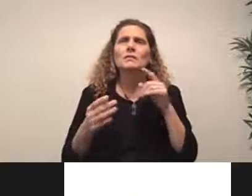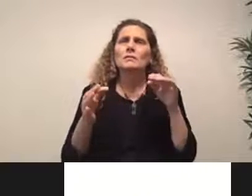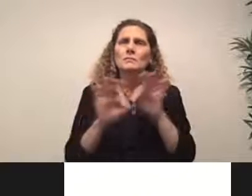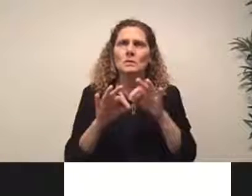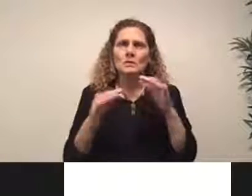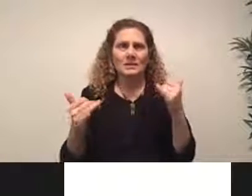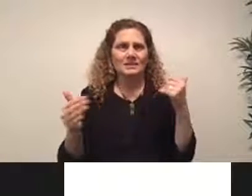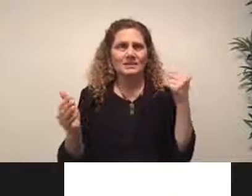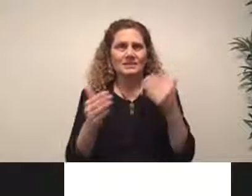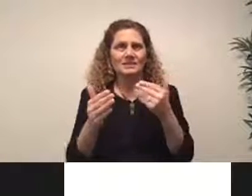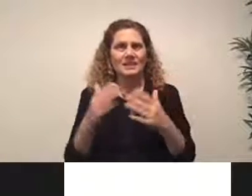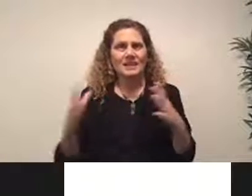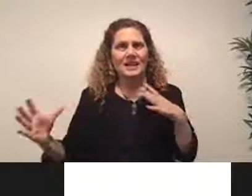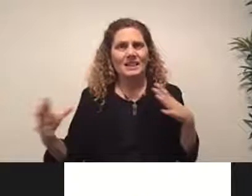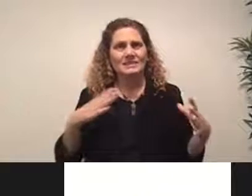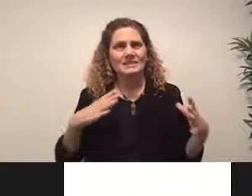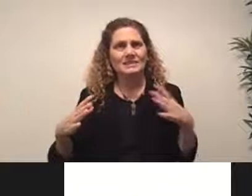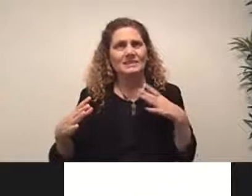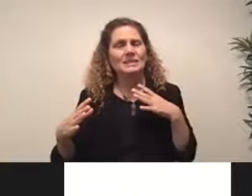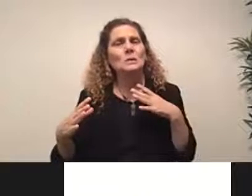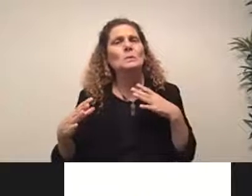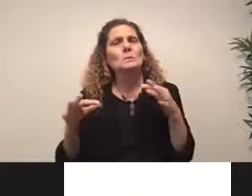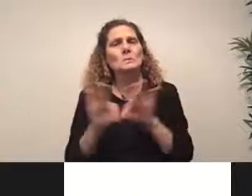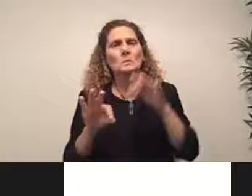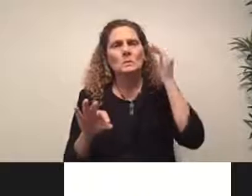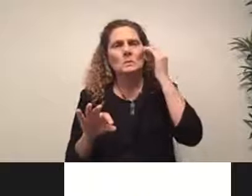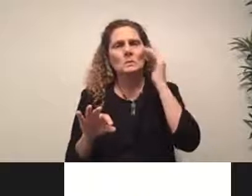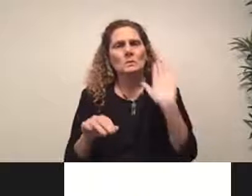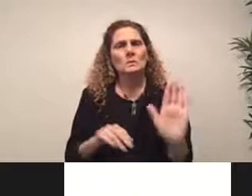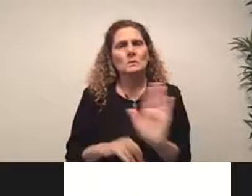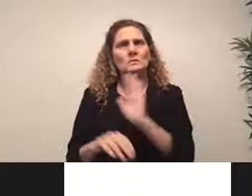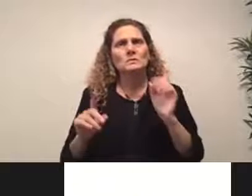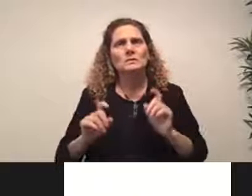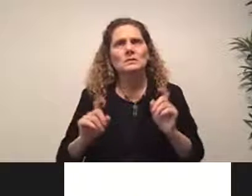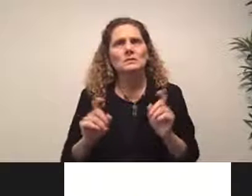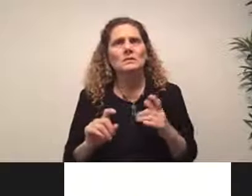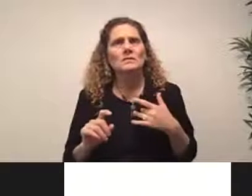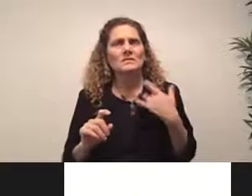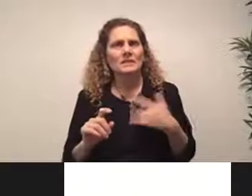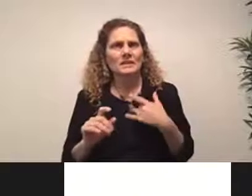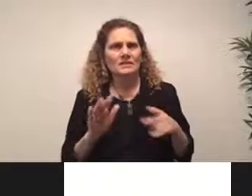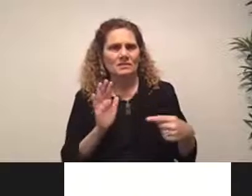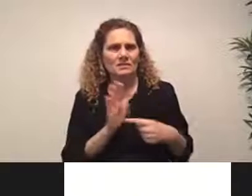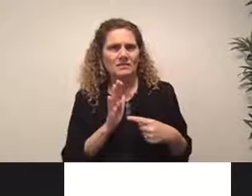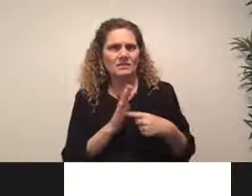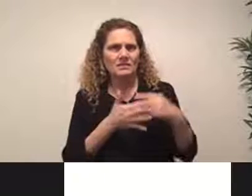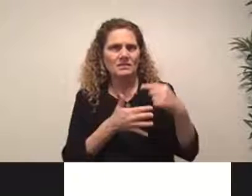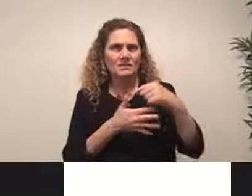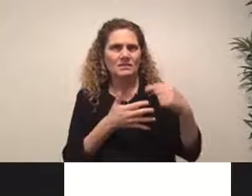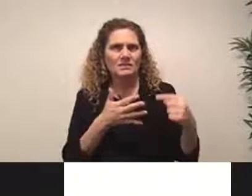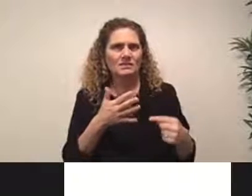you are demonstrating any symptoms or if you've been exposed to someone who is tested positive, please make sure you get tested as soon as